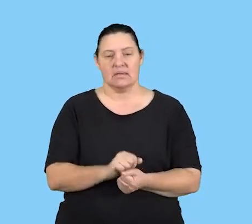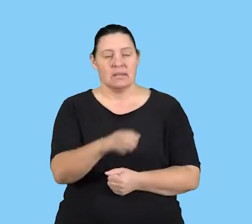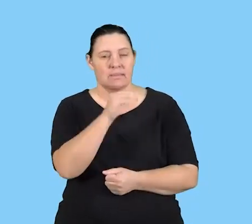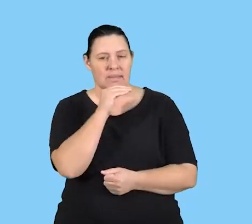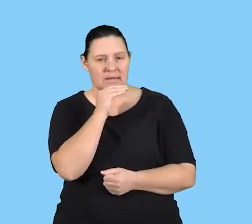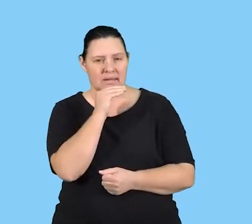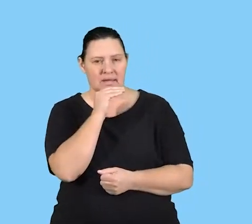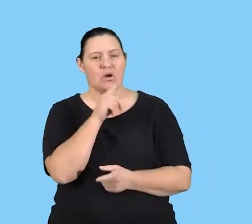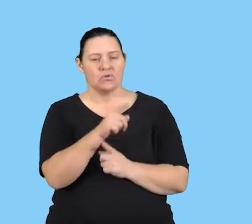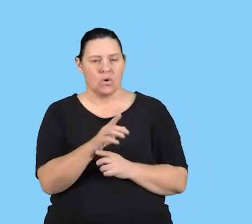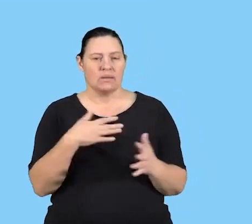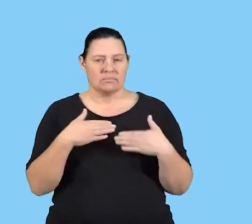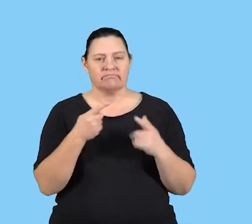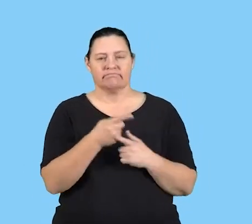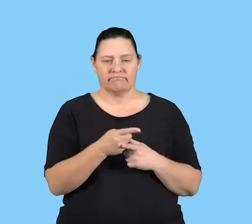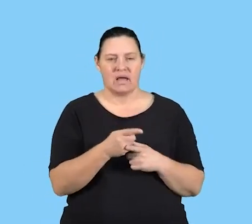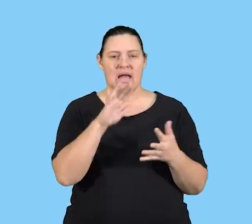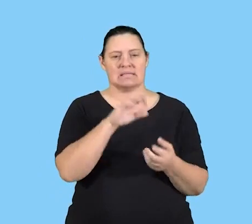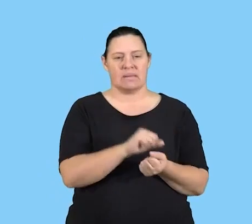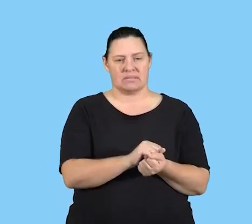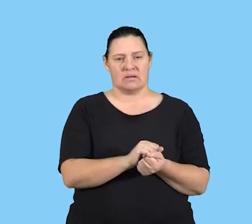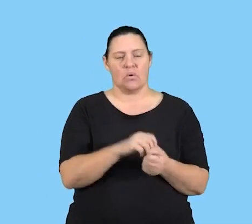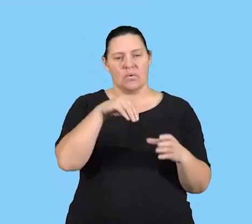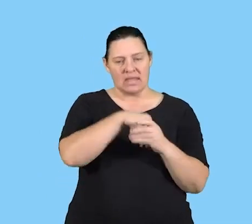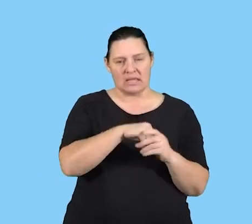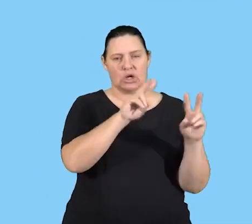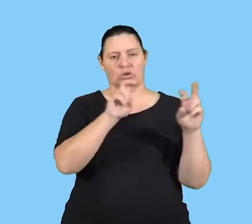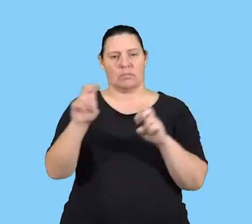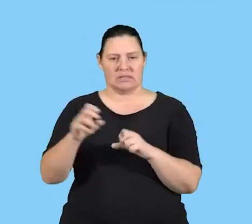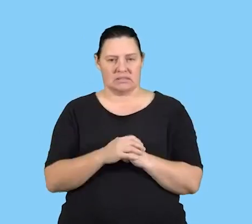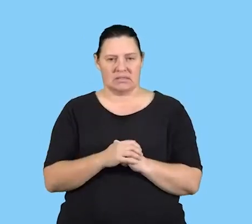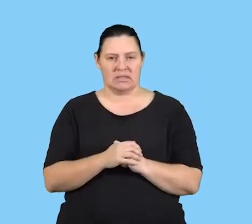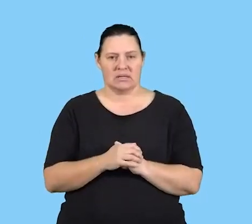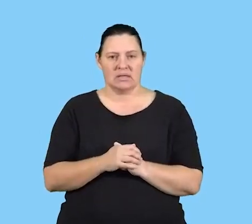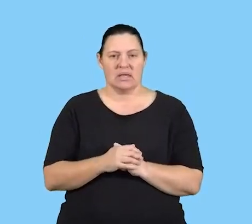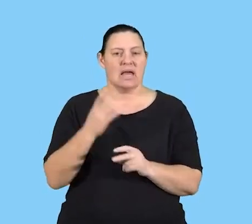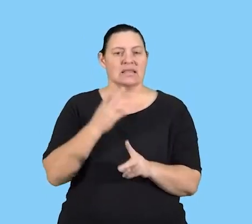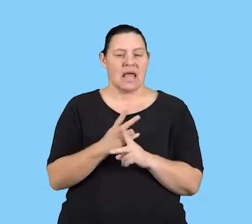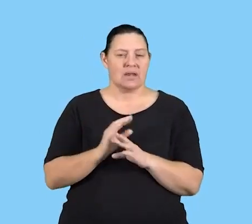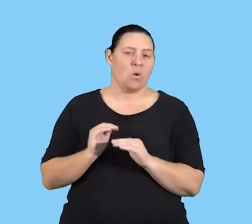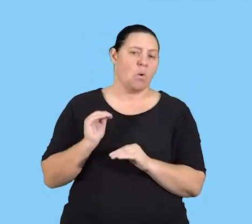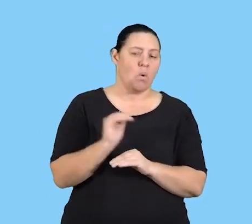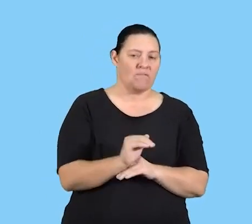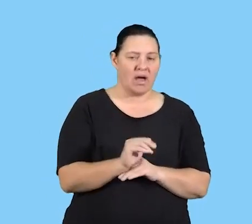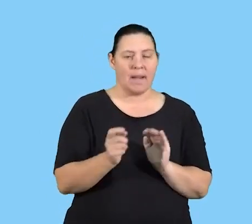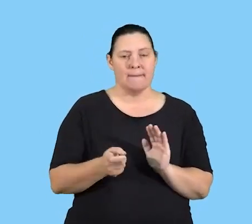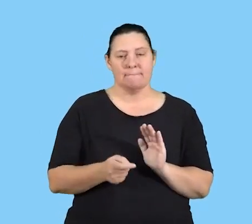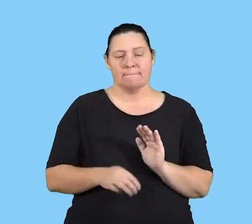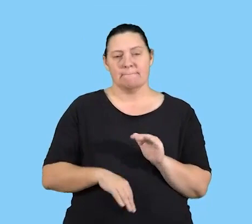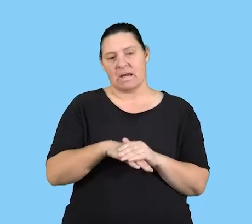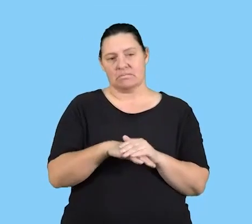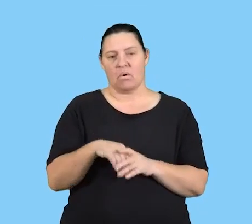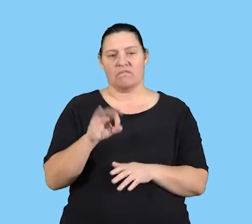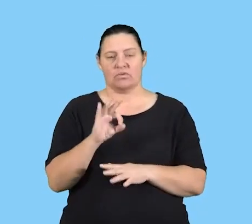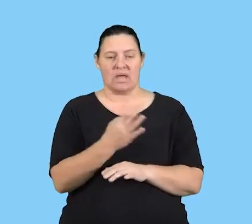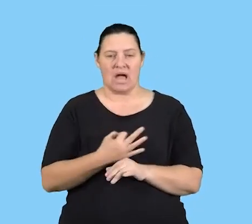therefore means that you will administer an assignment in those topics. And then you are not going to exceed the maximum